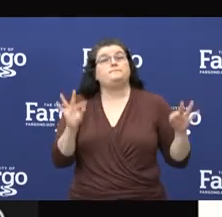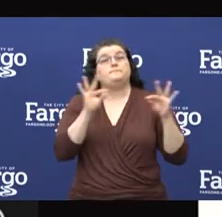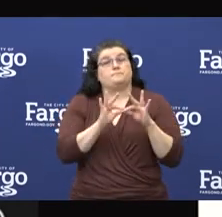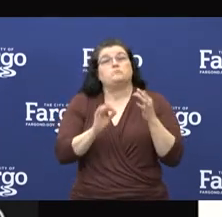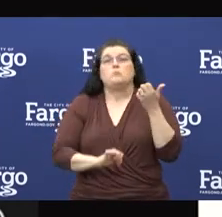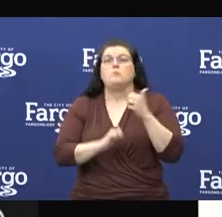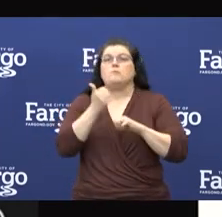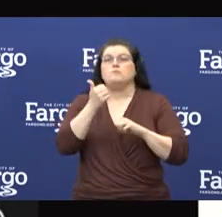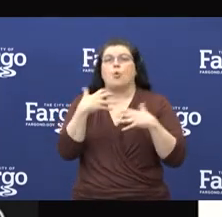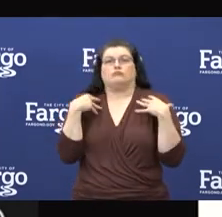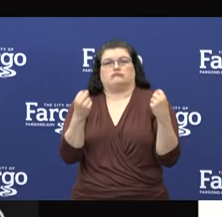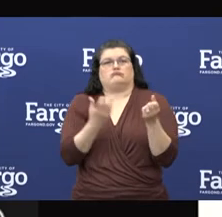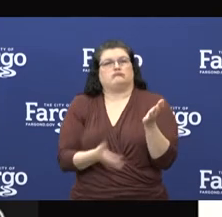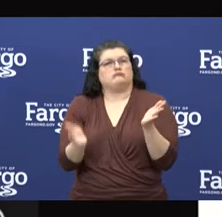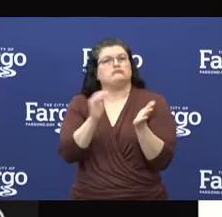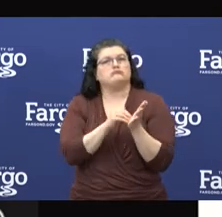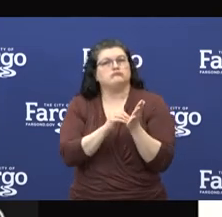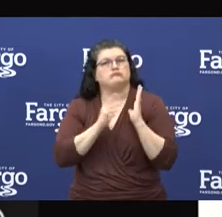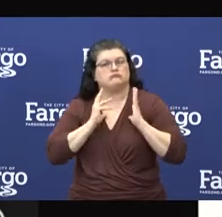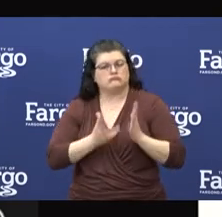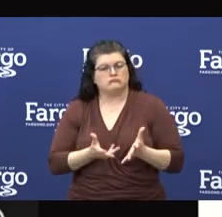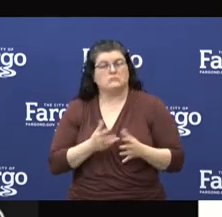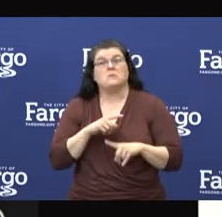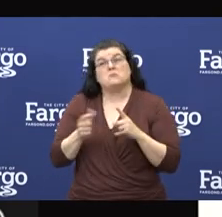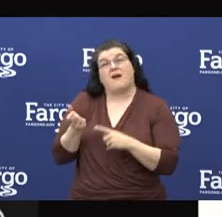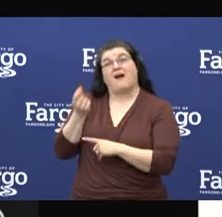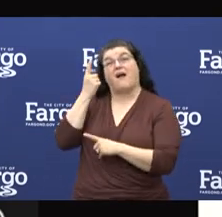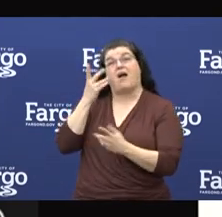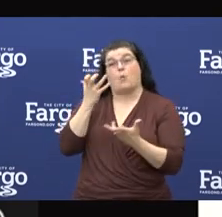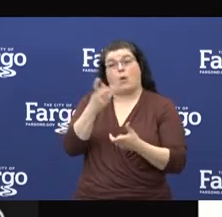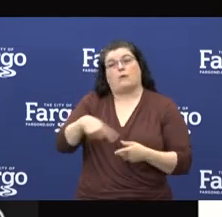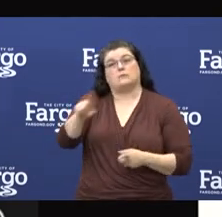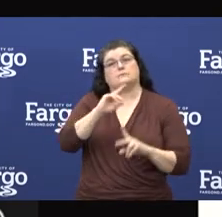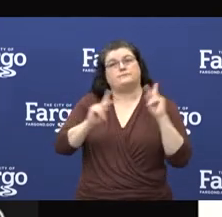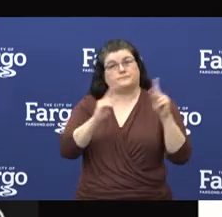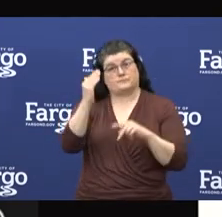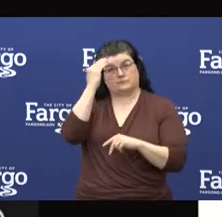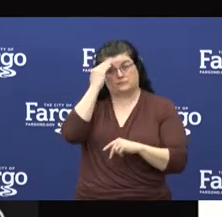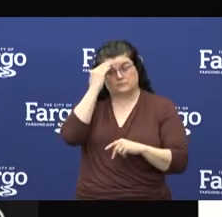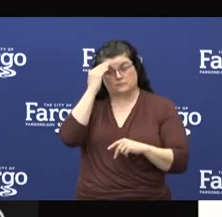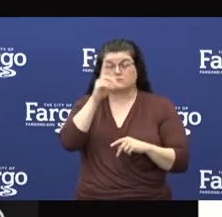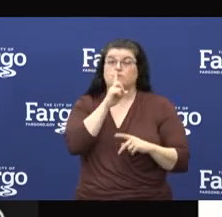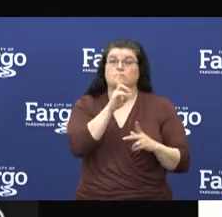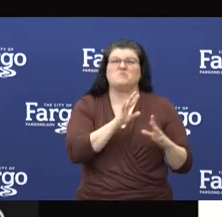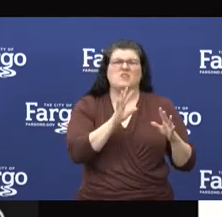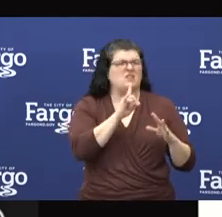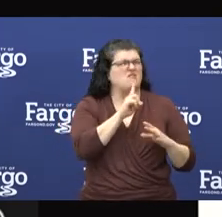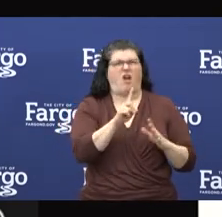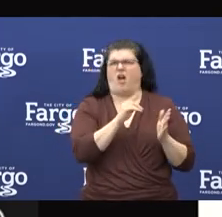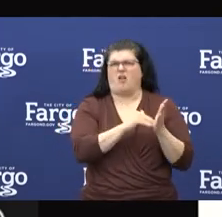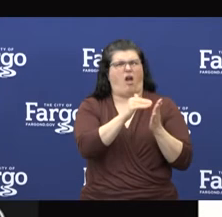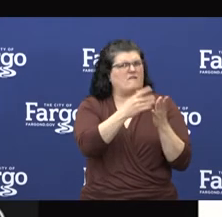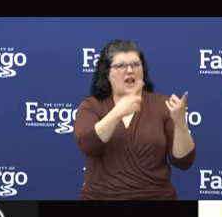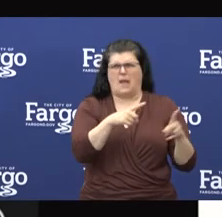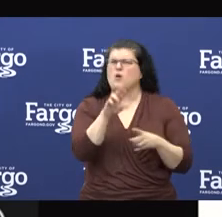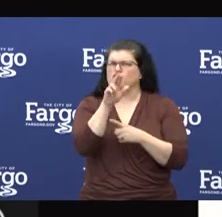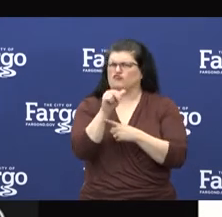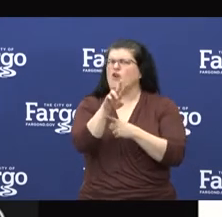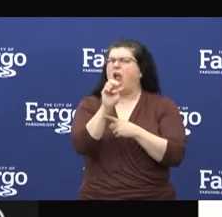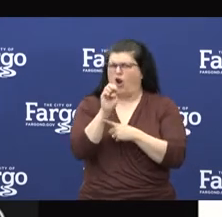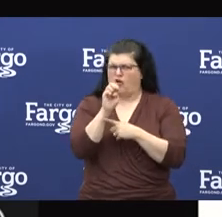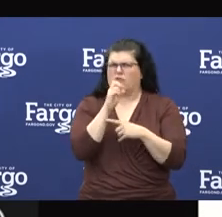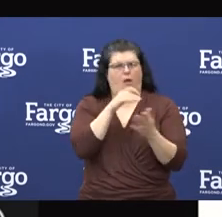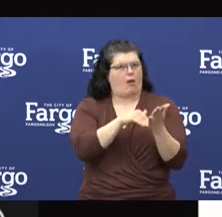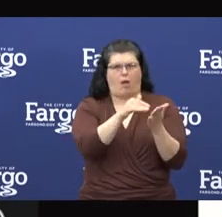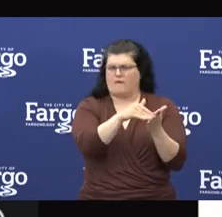recovered. So some of the takeaways I want people to know. Number one, this is an extremely rare condition.